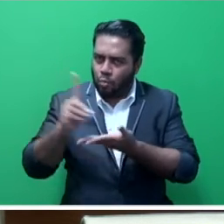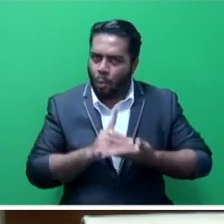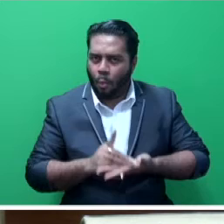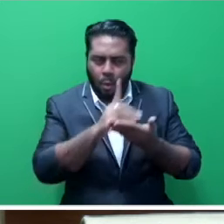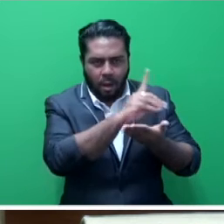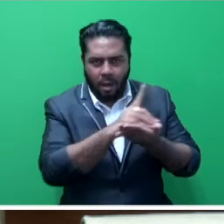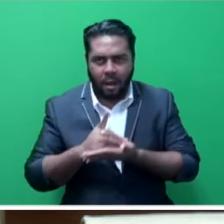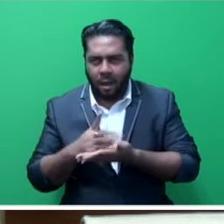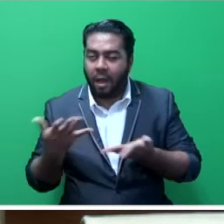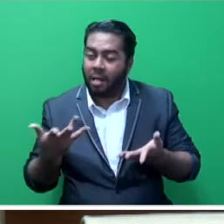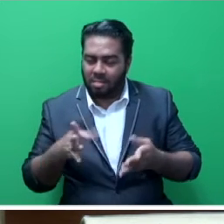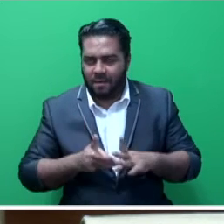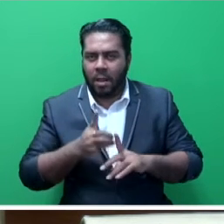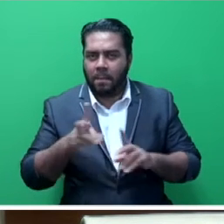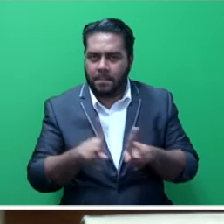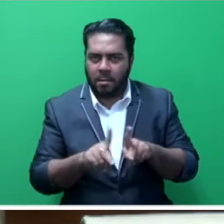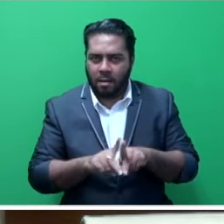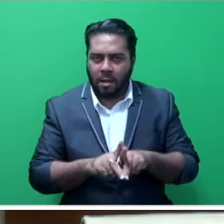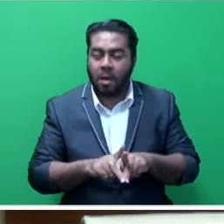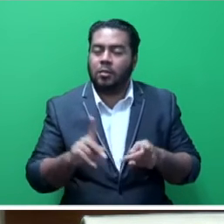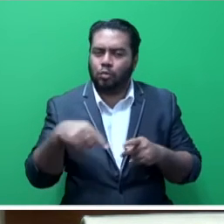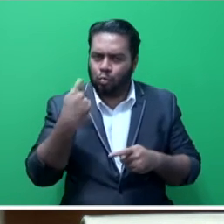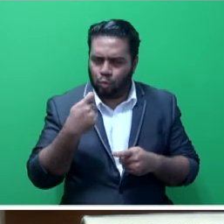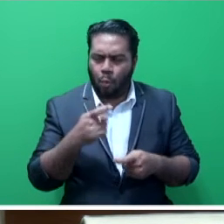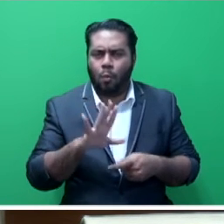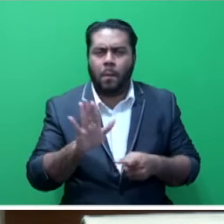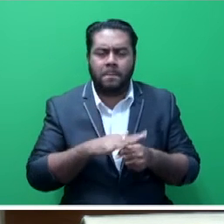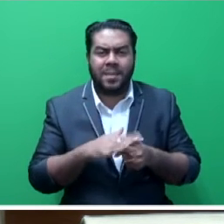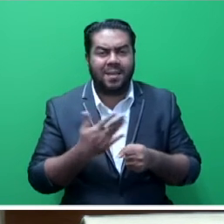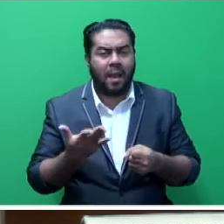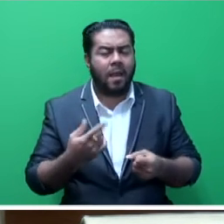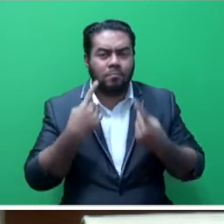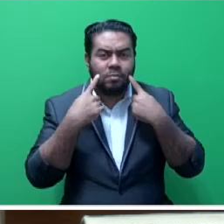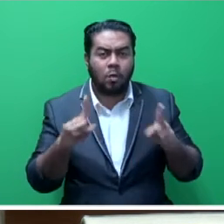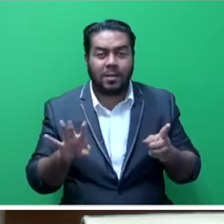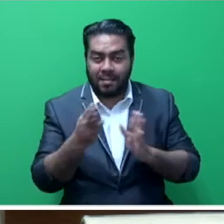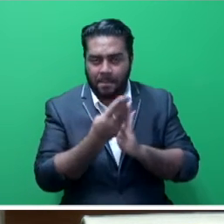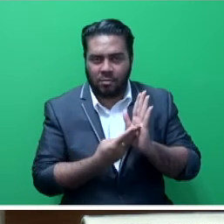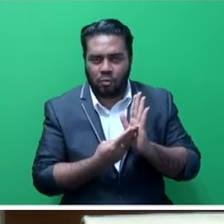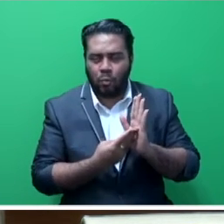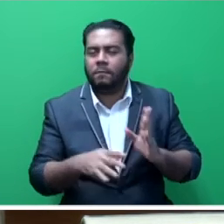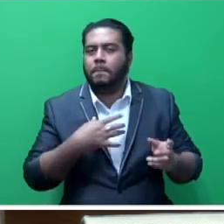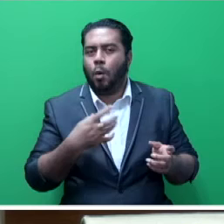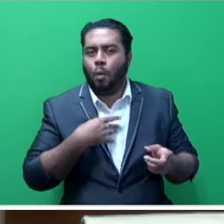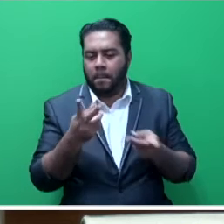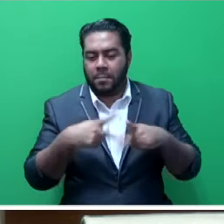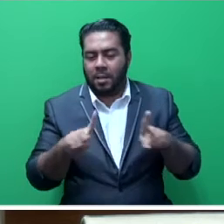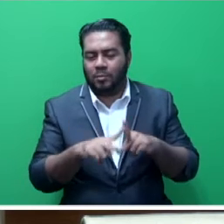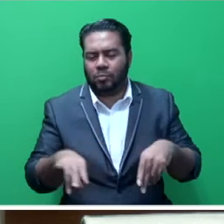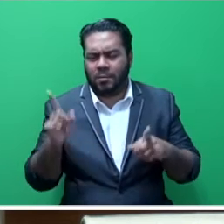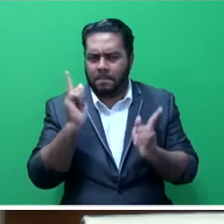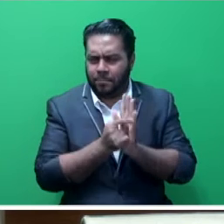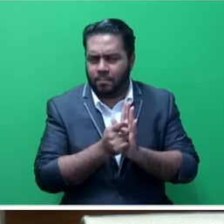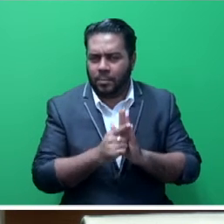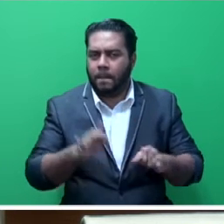probably would be making an announcement in the budget so that we can speed up and do more sites next year, so that we can quickly protect some of these